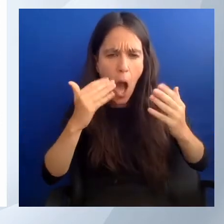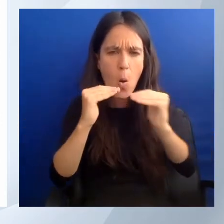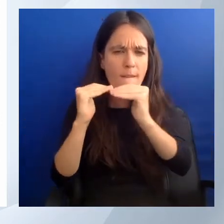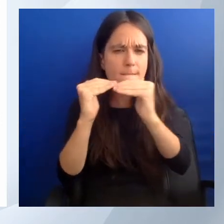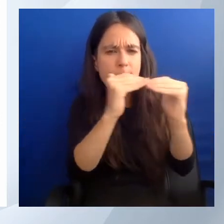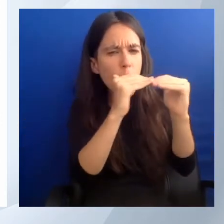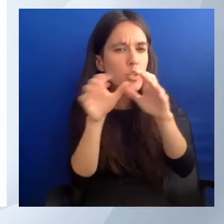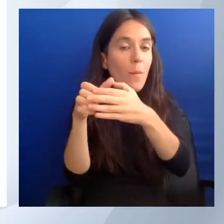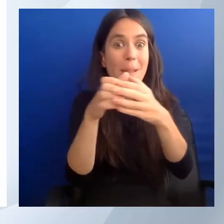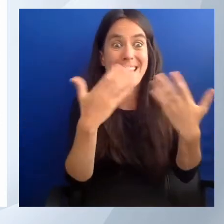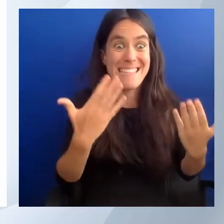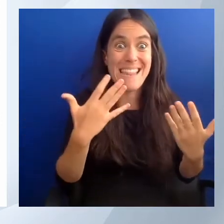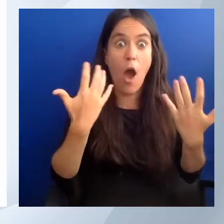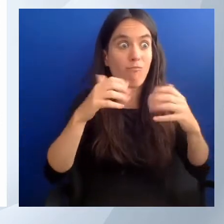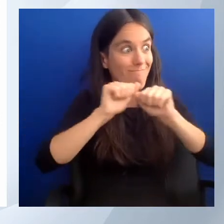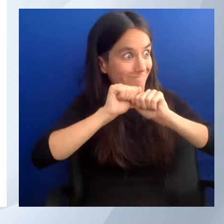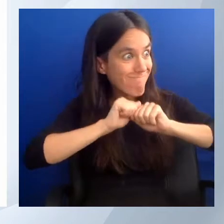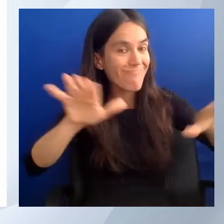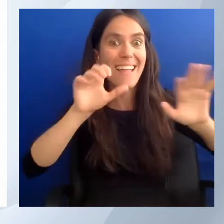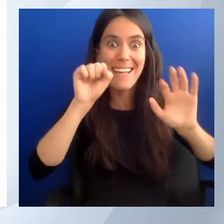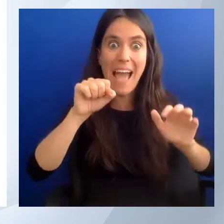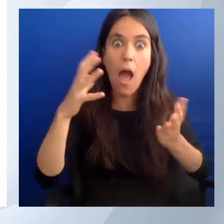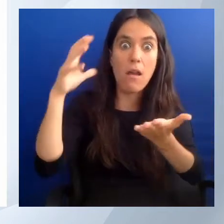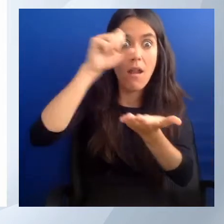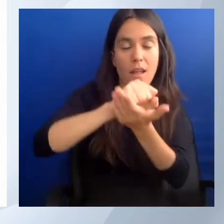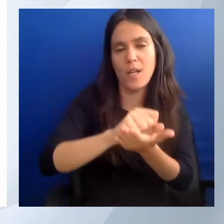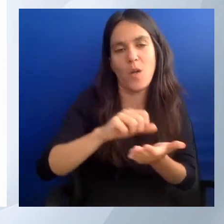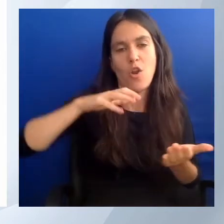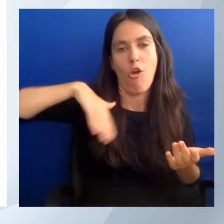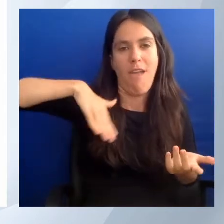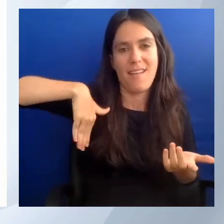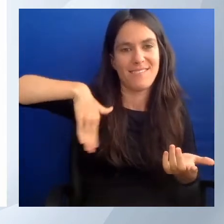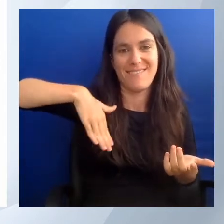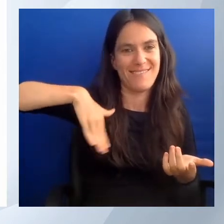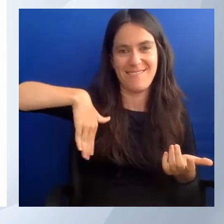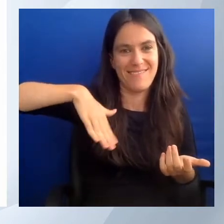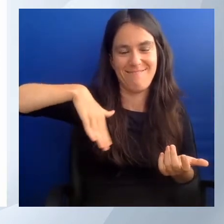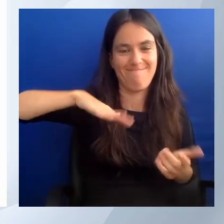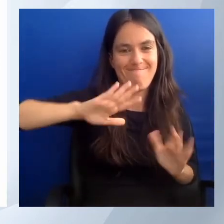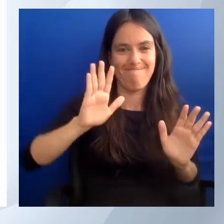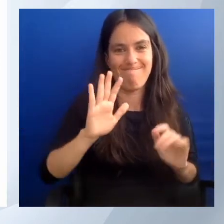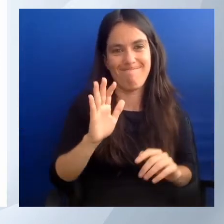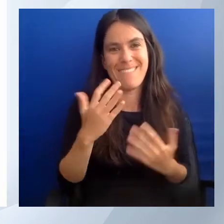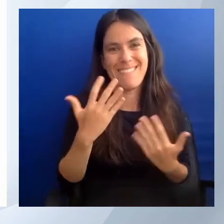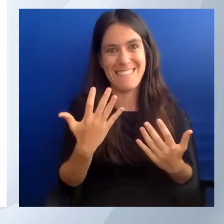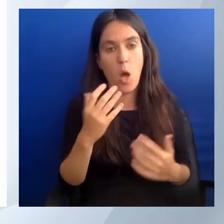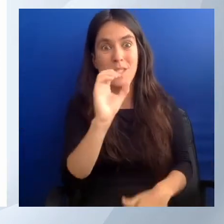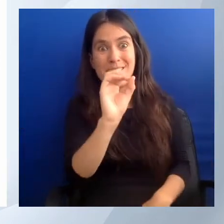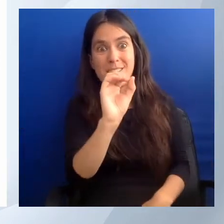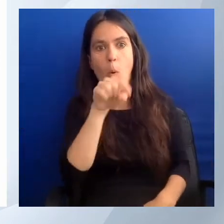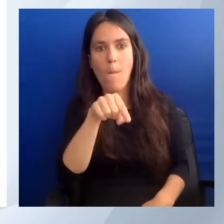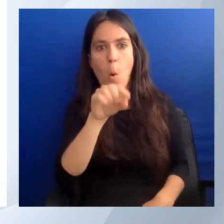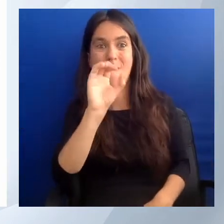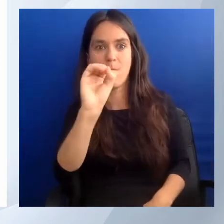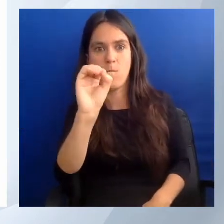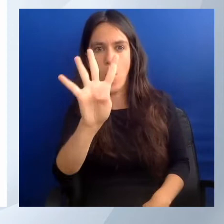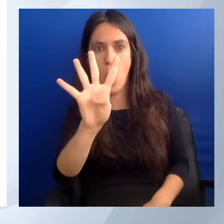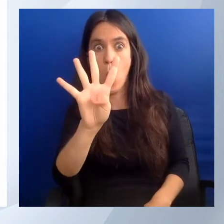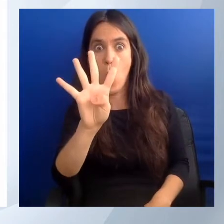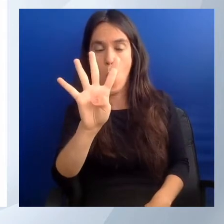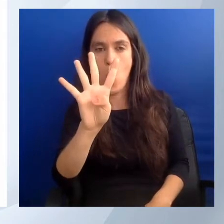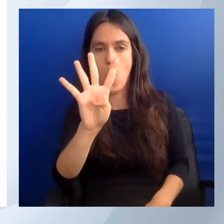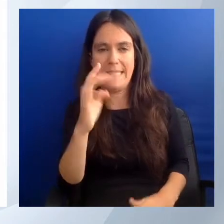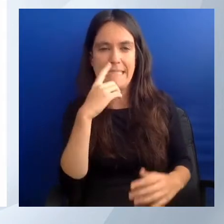there yet. Fairlearn is a very new package, it's 0.4, the version number, which also means that it's still in